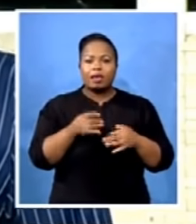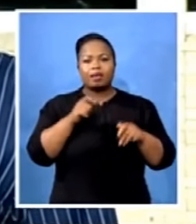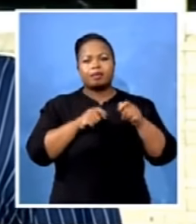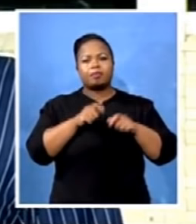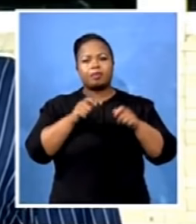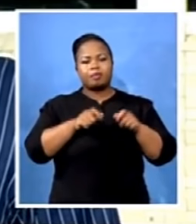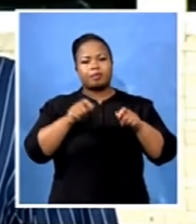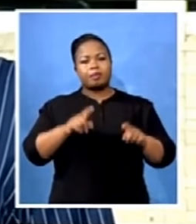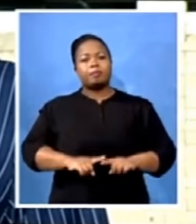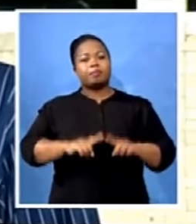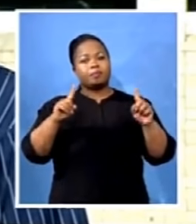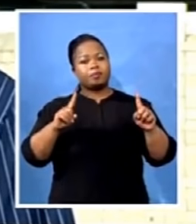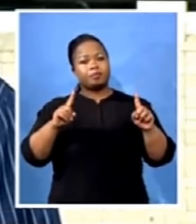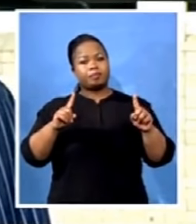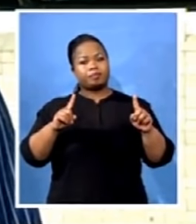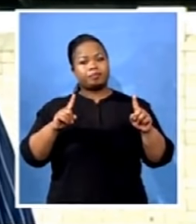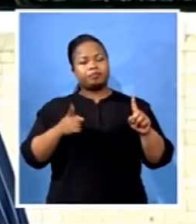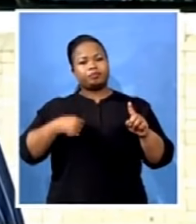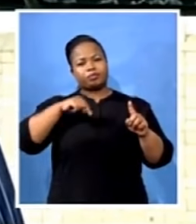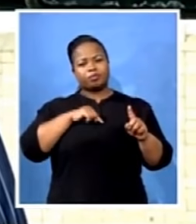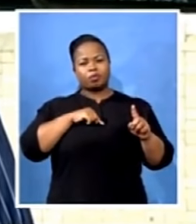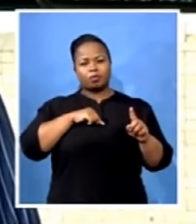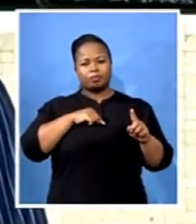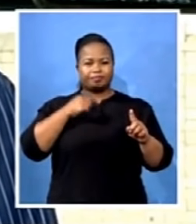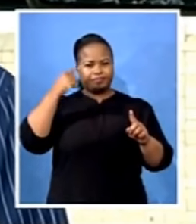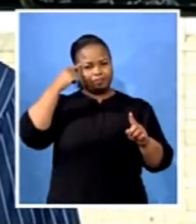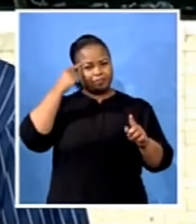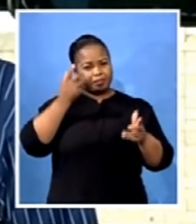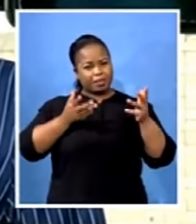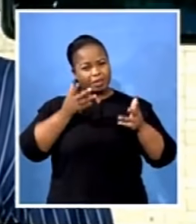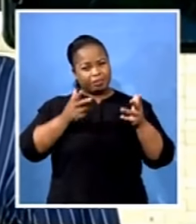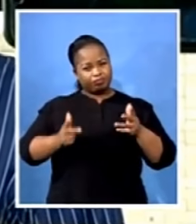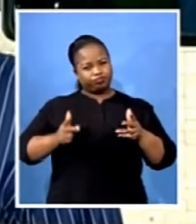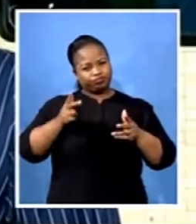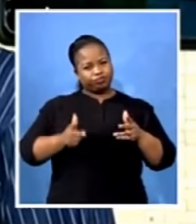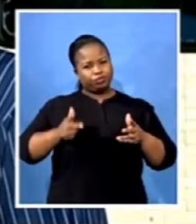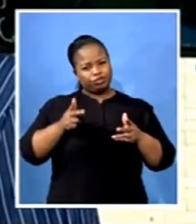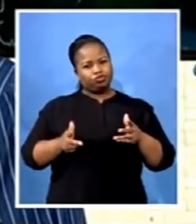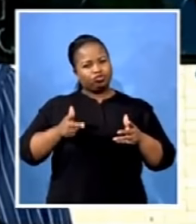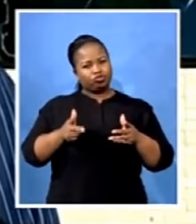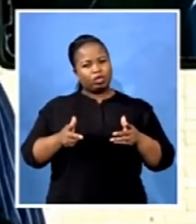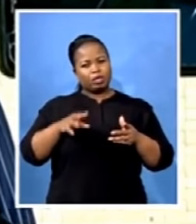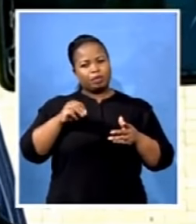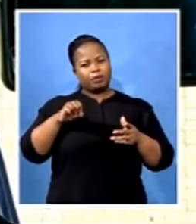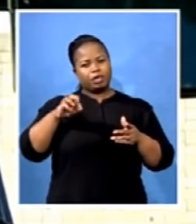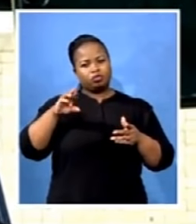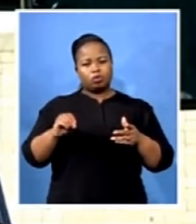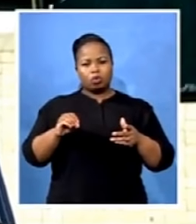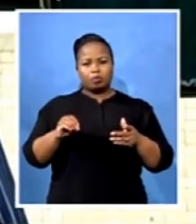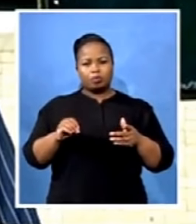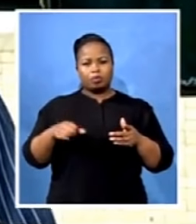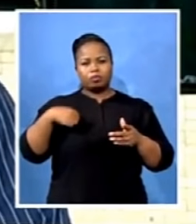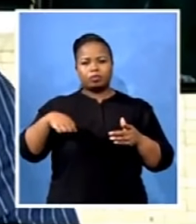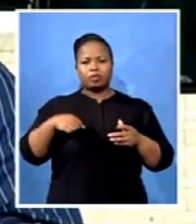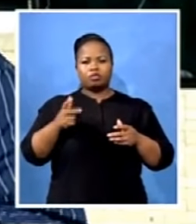Metro Rail opening up at level 3 and full force at level 2. And then level 3